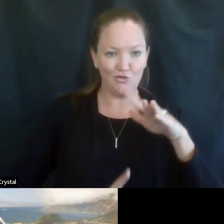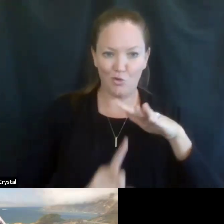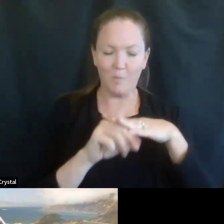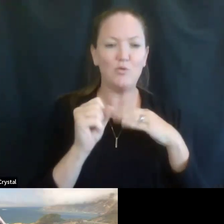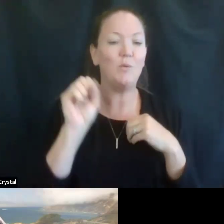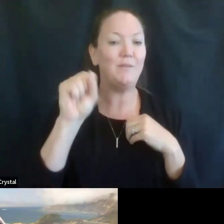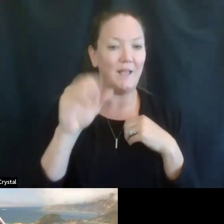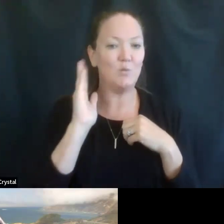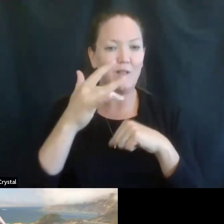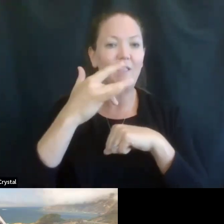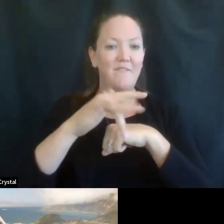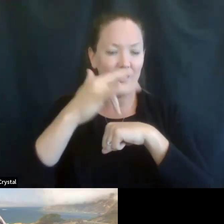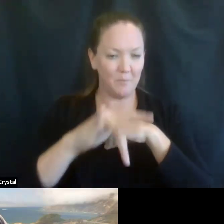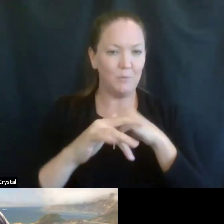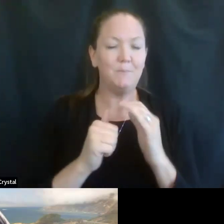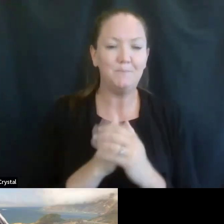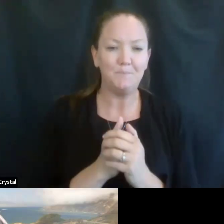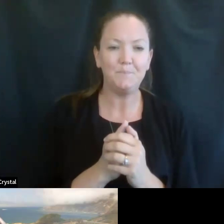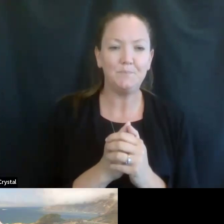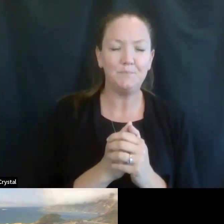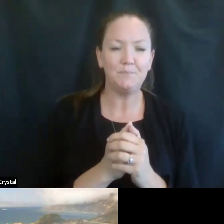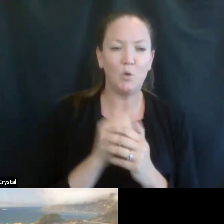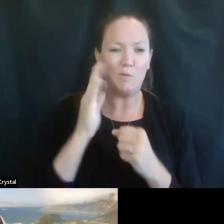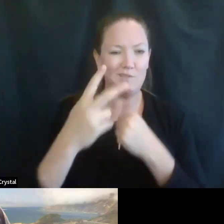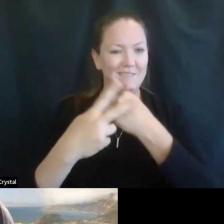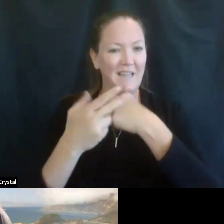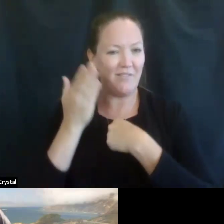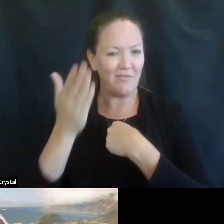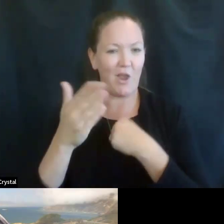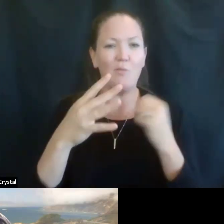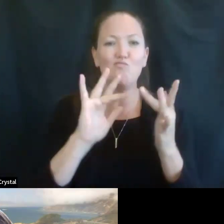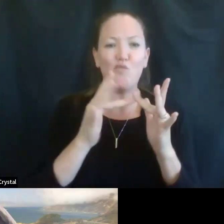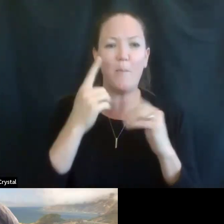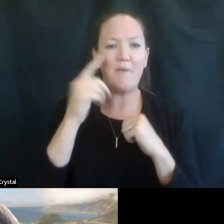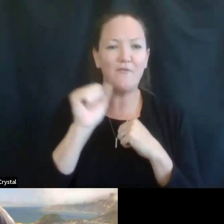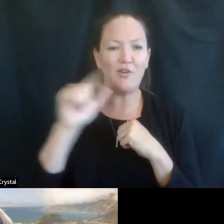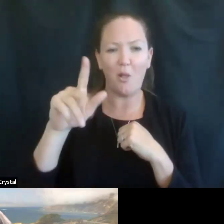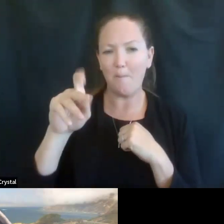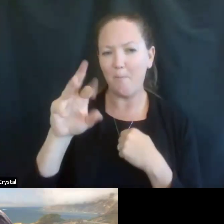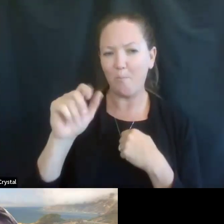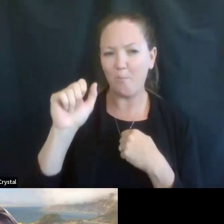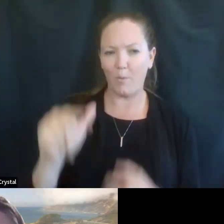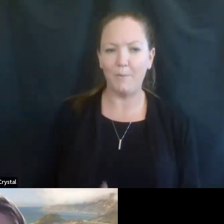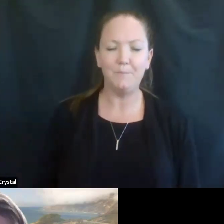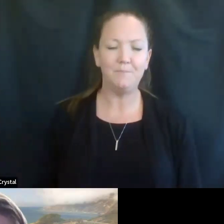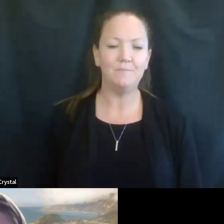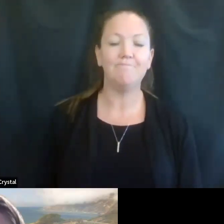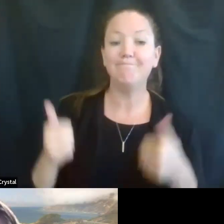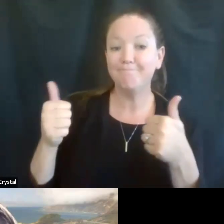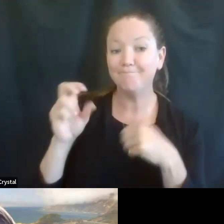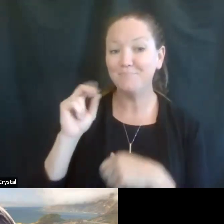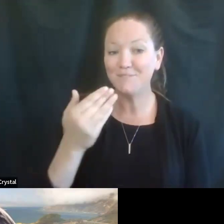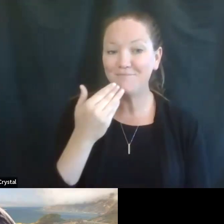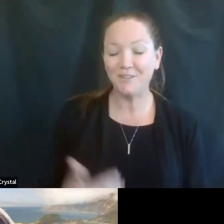and archived on the Broadband for All portal. great. Great. And so, right, this is just kind of a little test